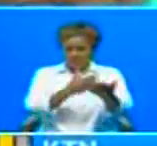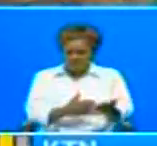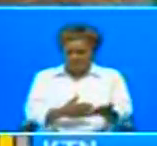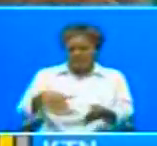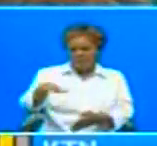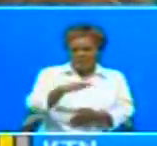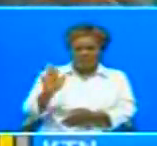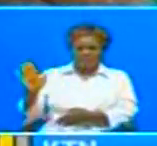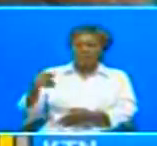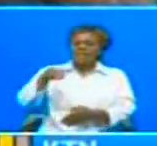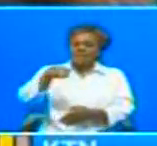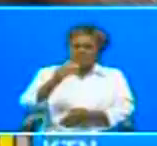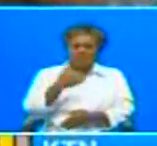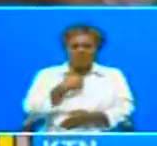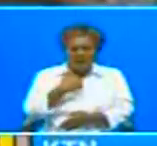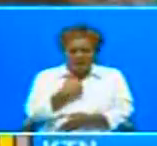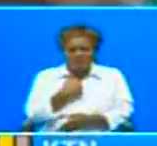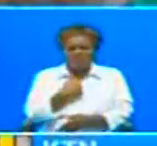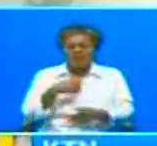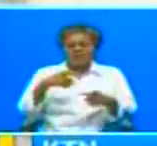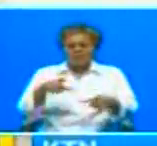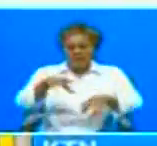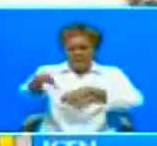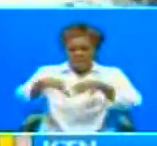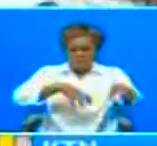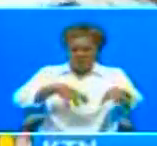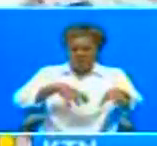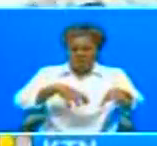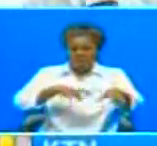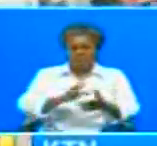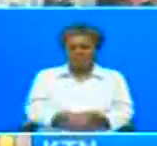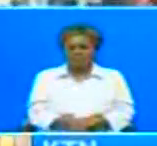the region, however, being restricted to livestock.